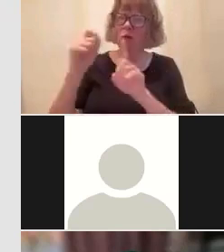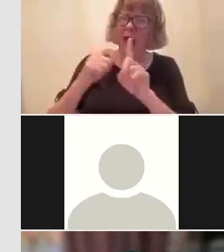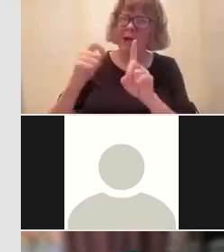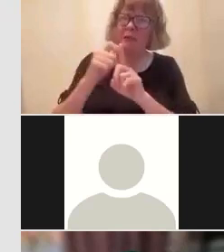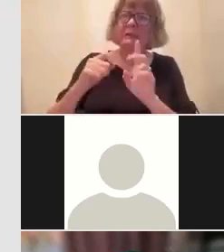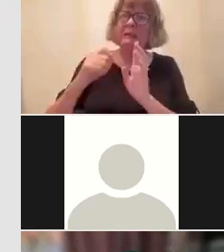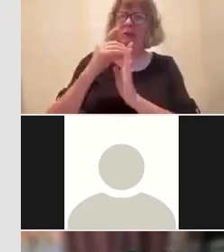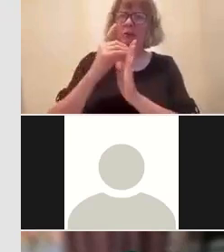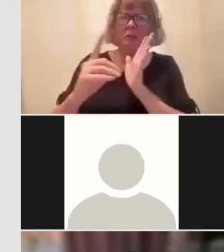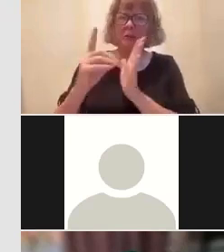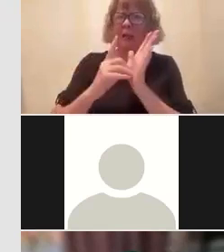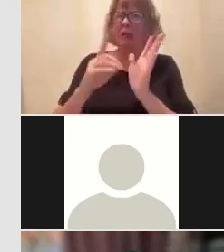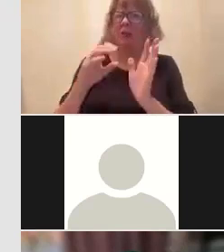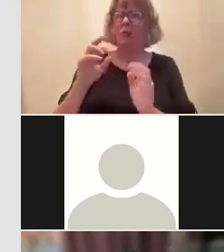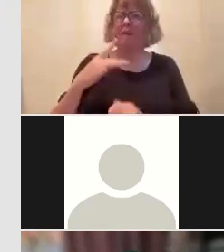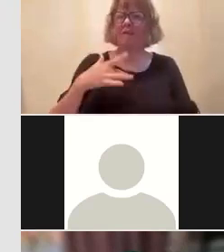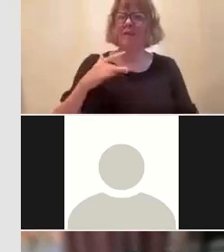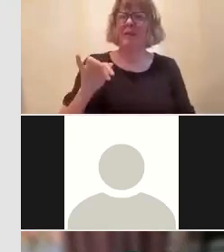victimization.